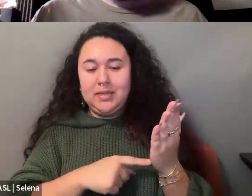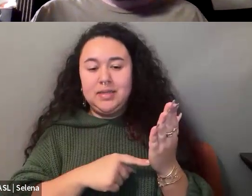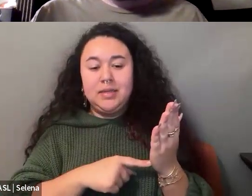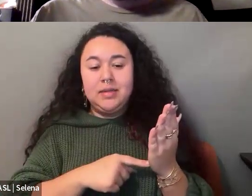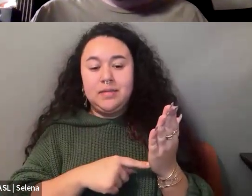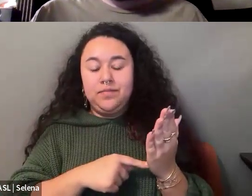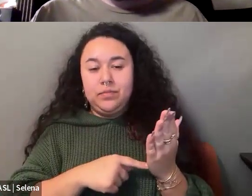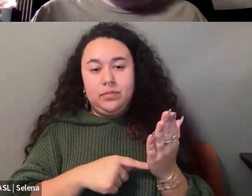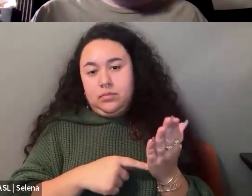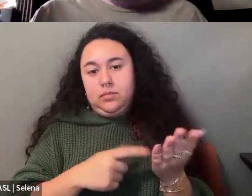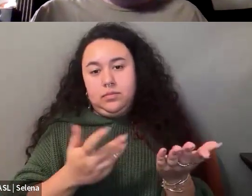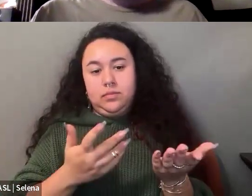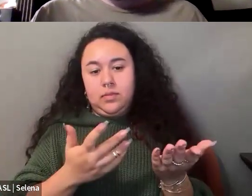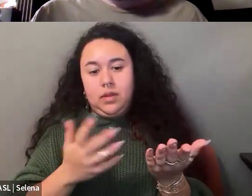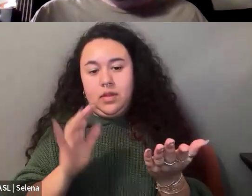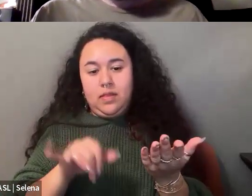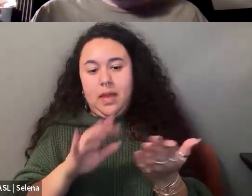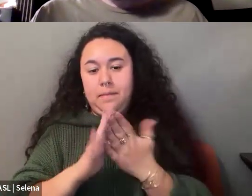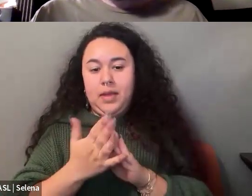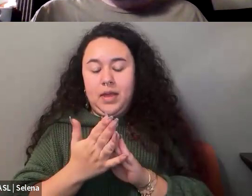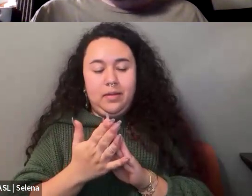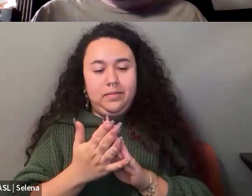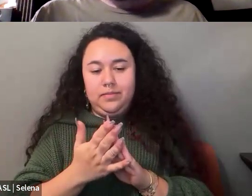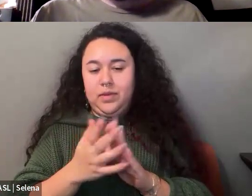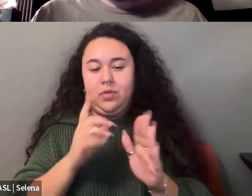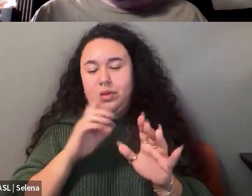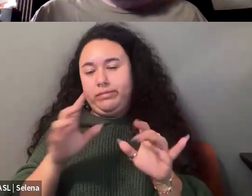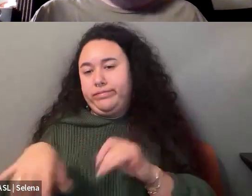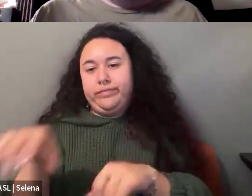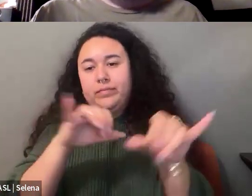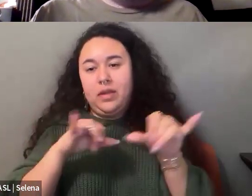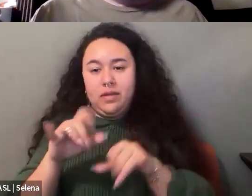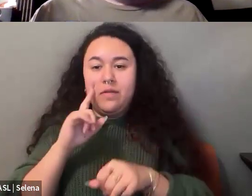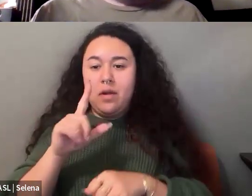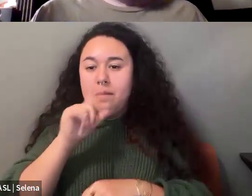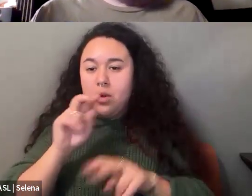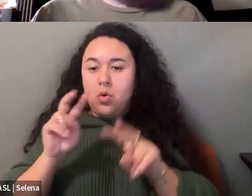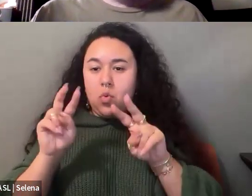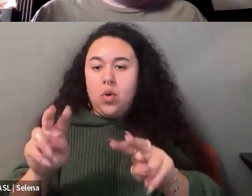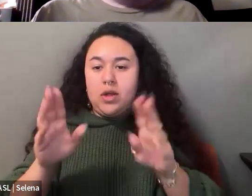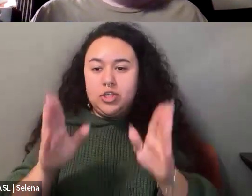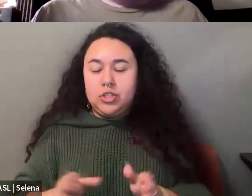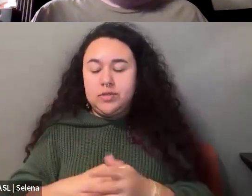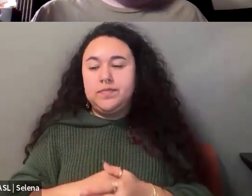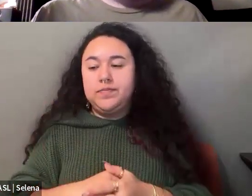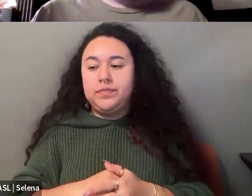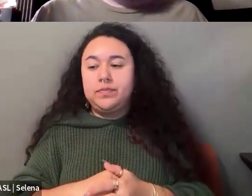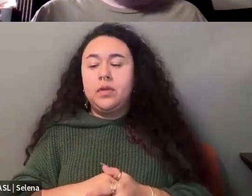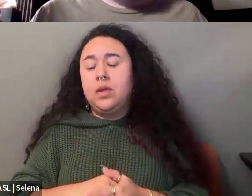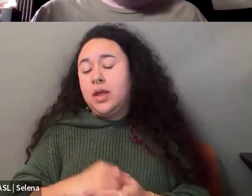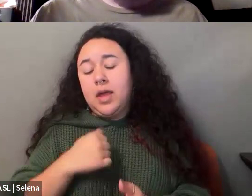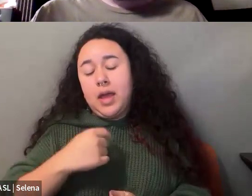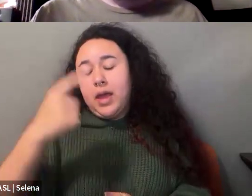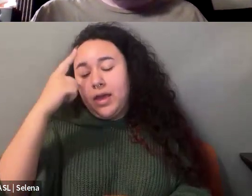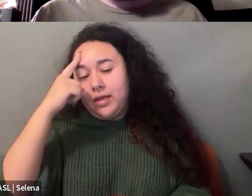eBird has kind of become like, ubiquitous among a lot of birders. And so, and while I think that